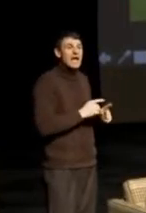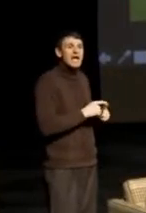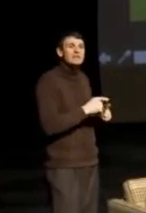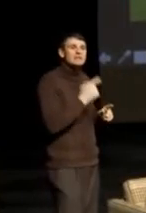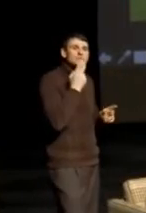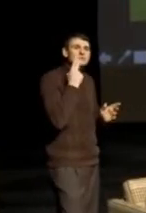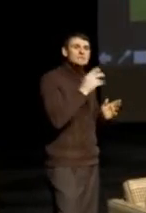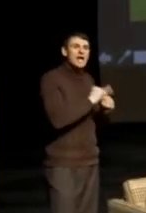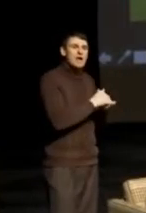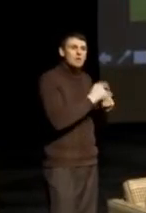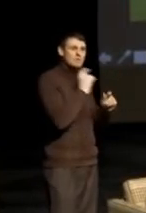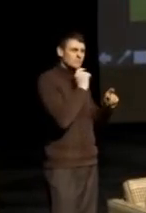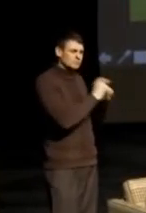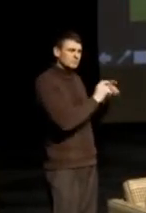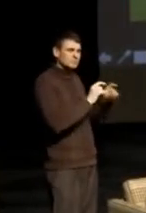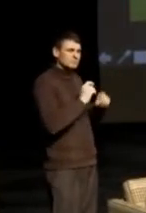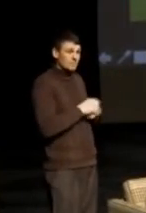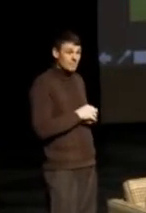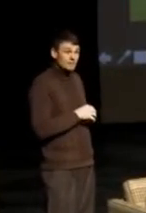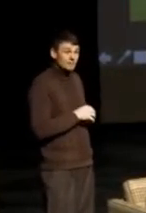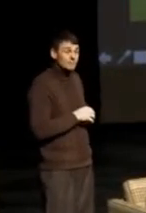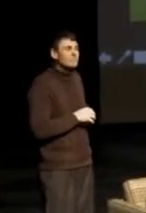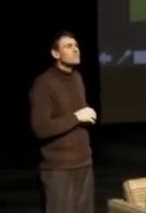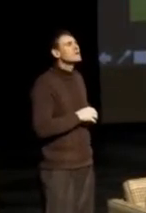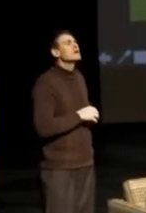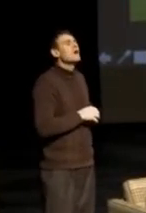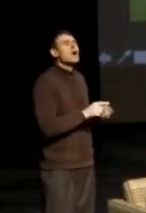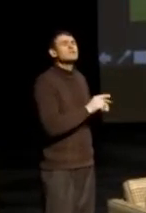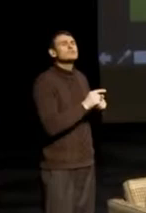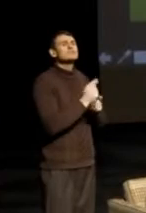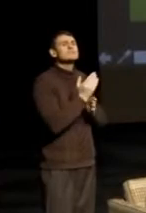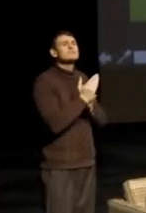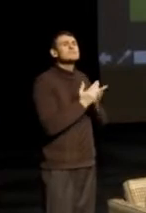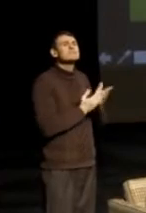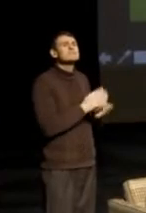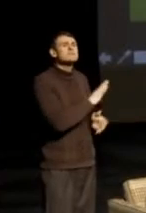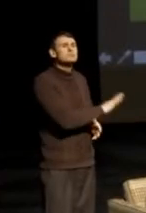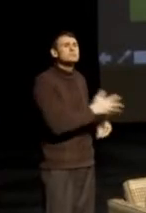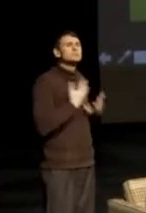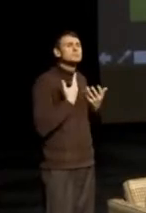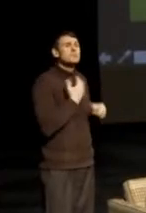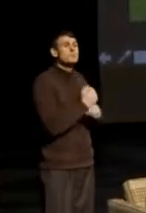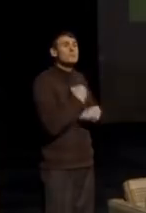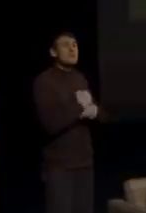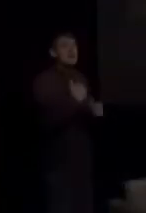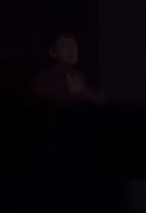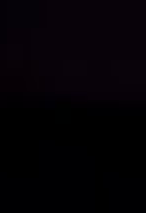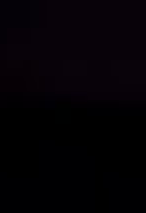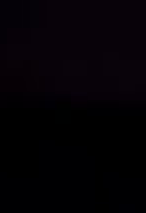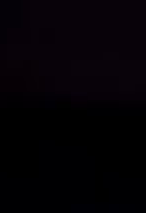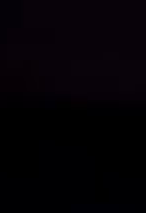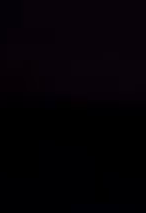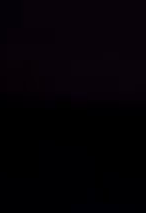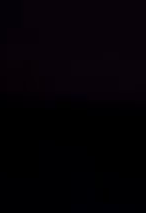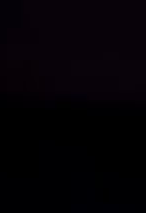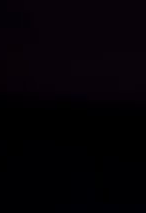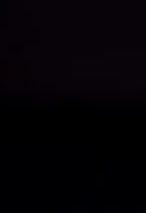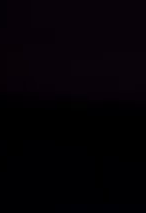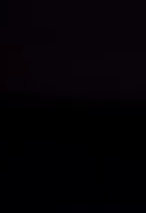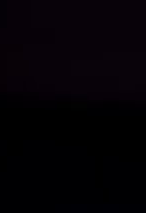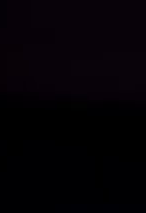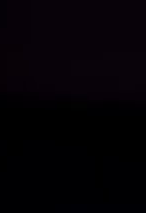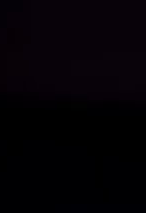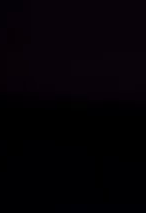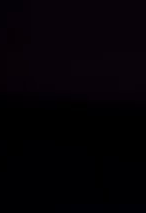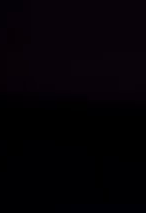positioned in that theater. We also put up some of the artwork that the youth produced in a few workshops to get across their